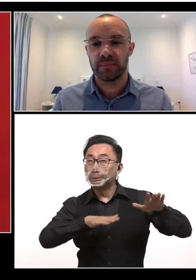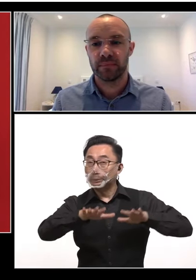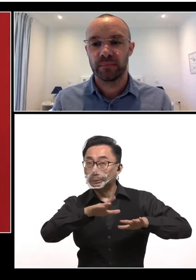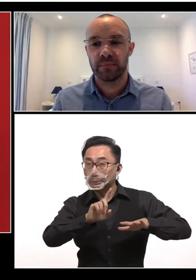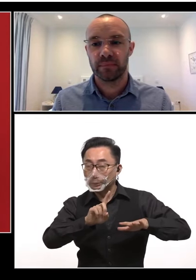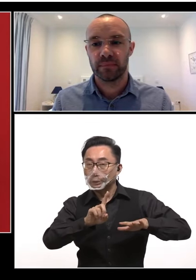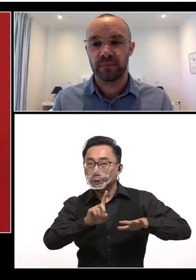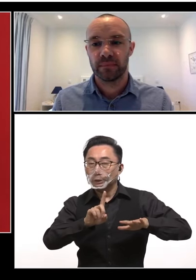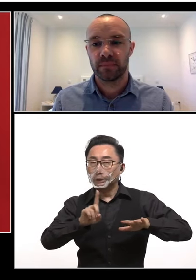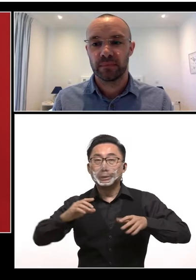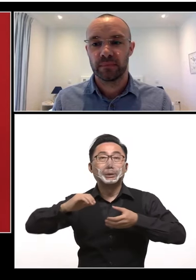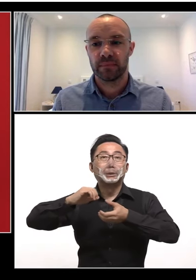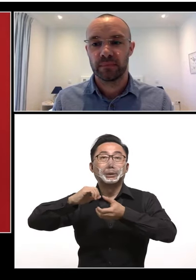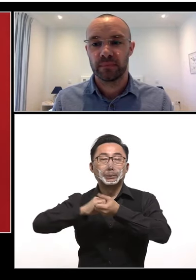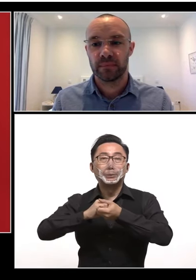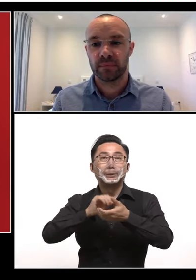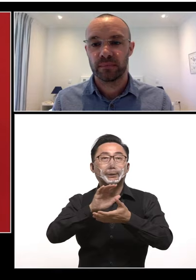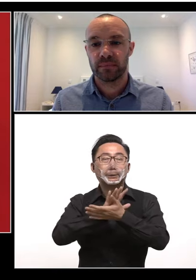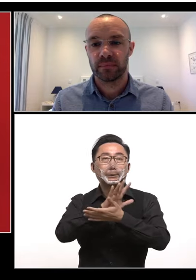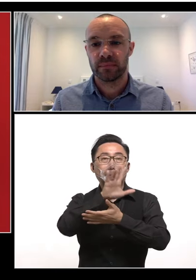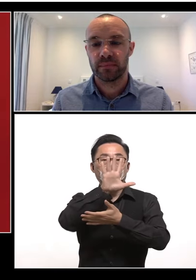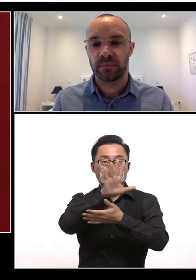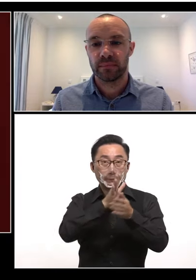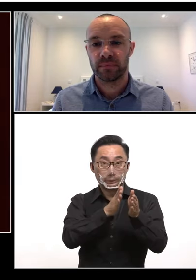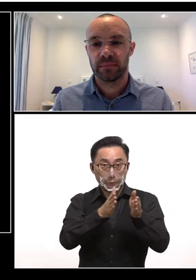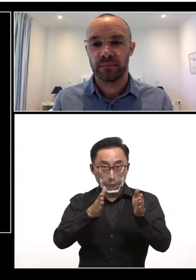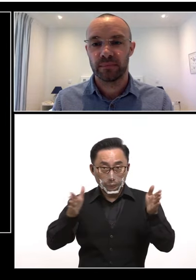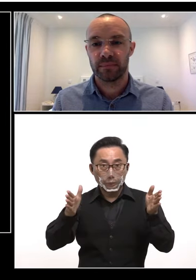of devising. It's been a long process to bring this play together.